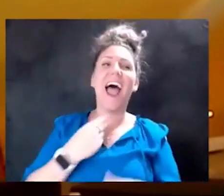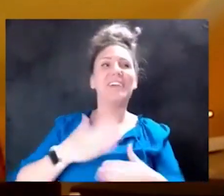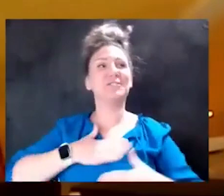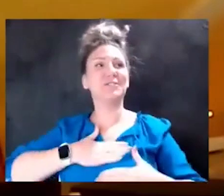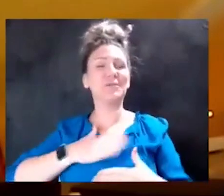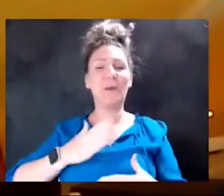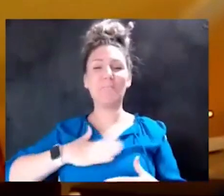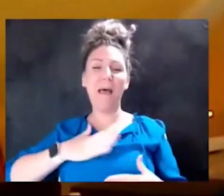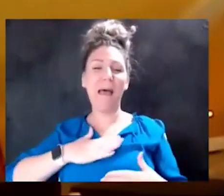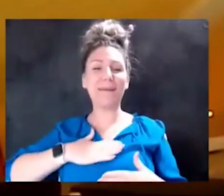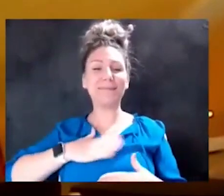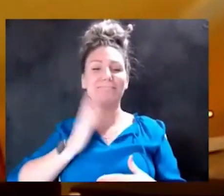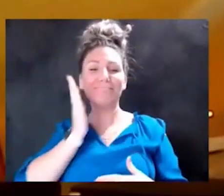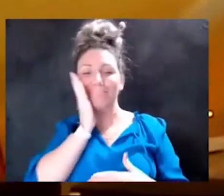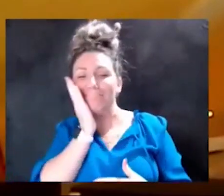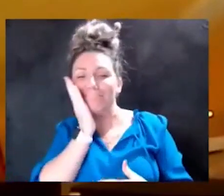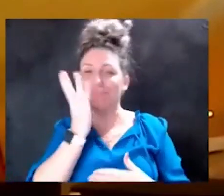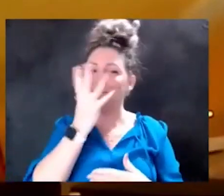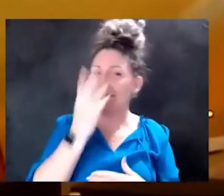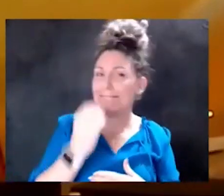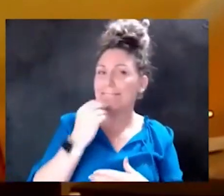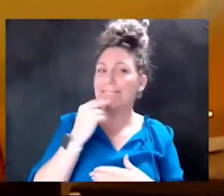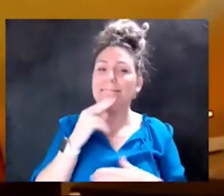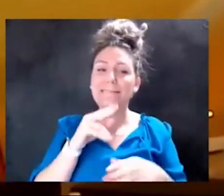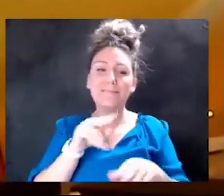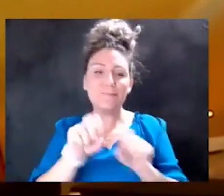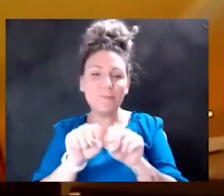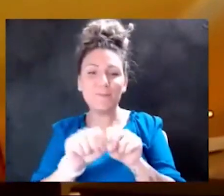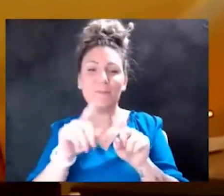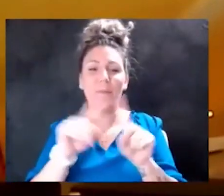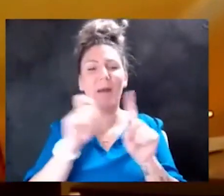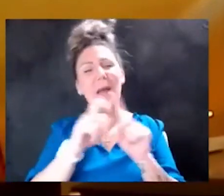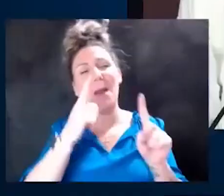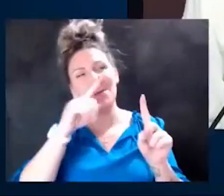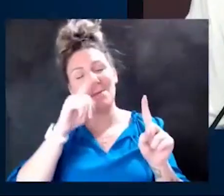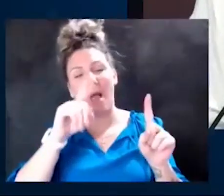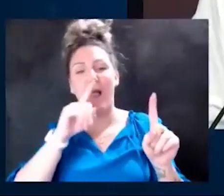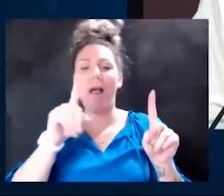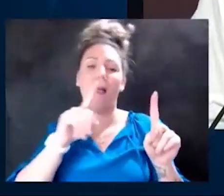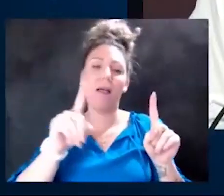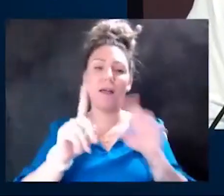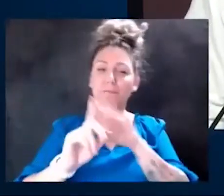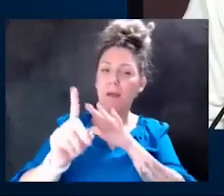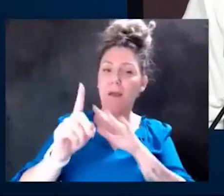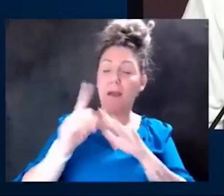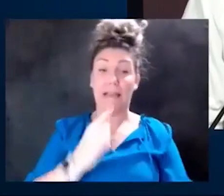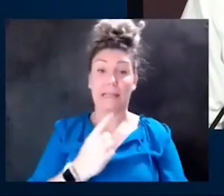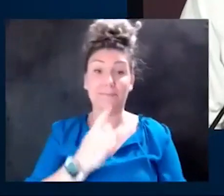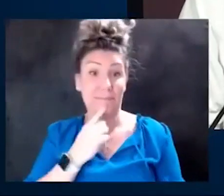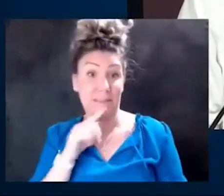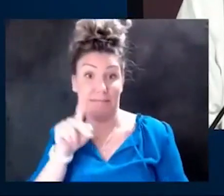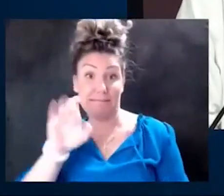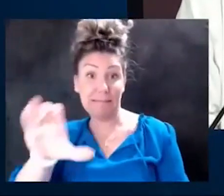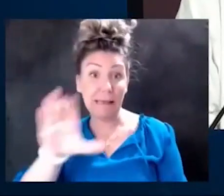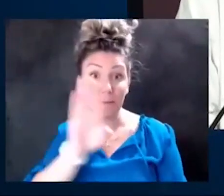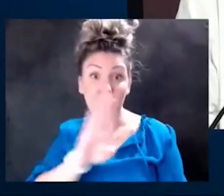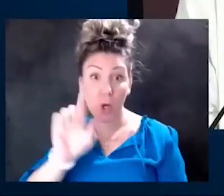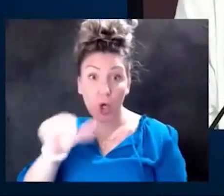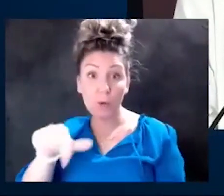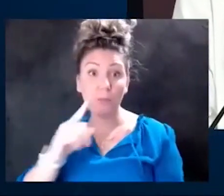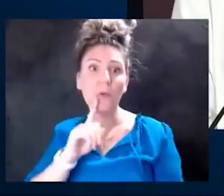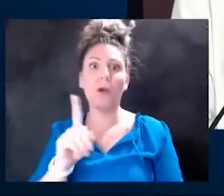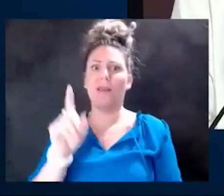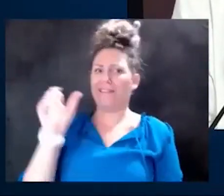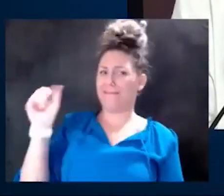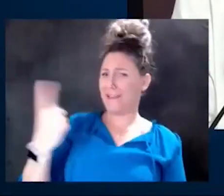much better, but I wouldn't mind getting out of here just a little bit. Yeah, I miss Kansas City barbecue, to be honest with you. Yeah, we have the best barbecue.